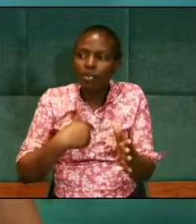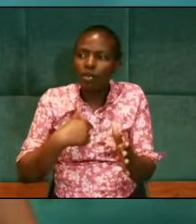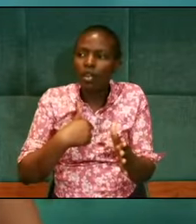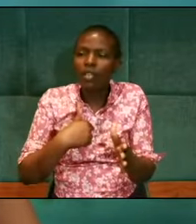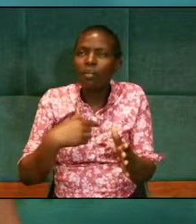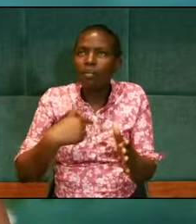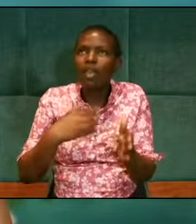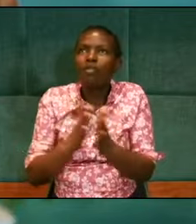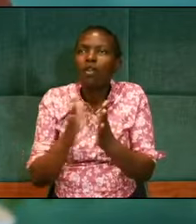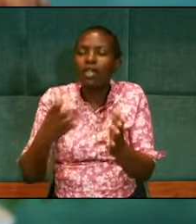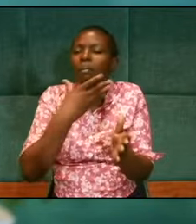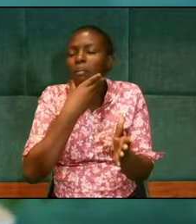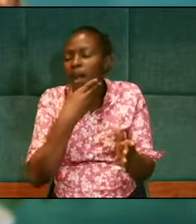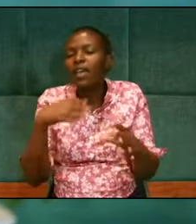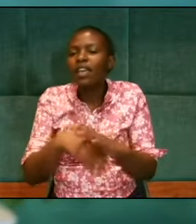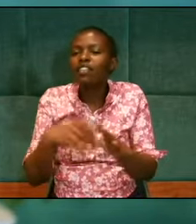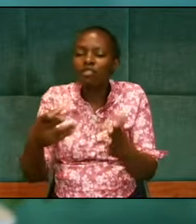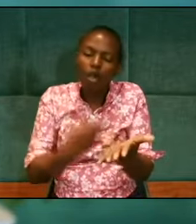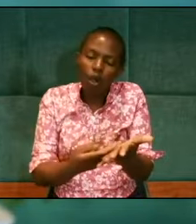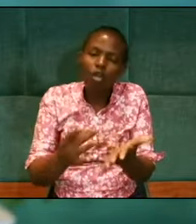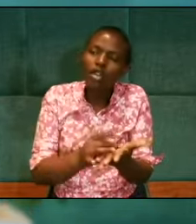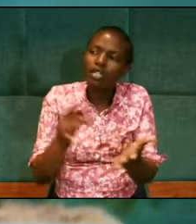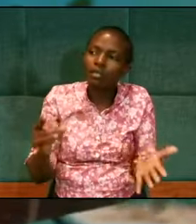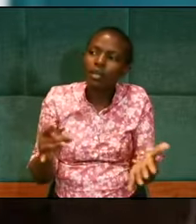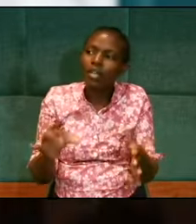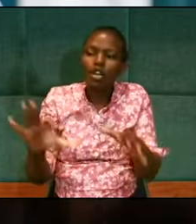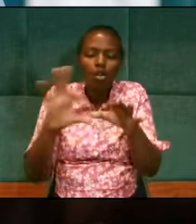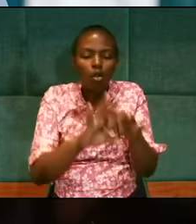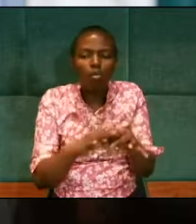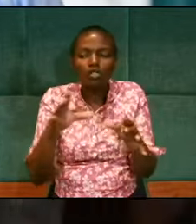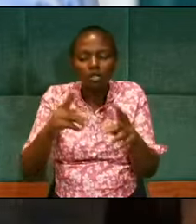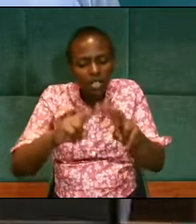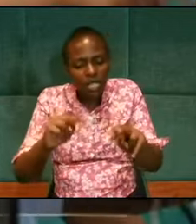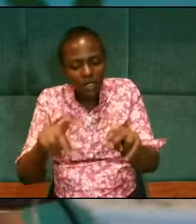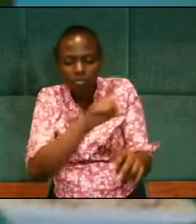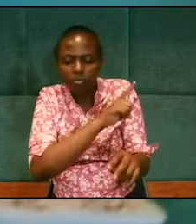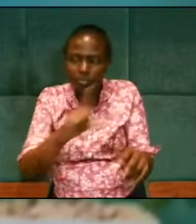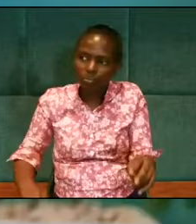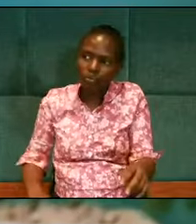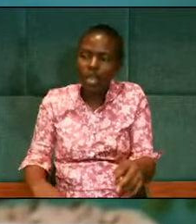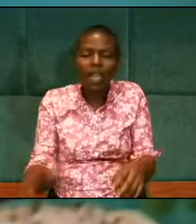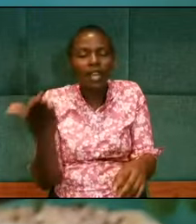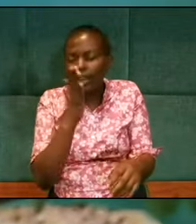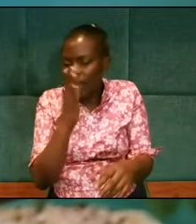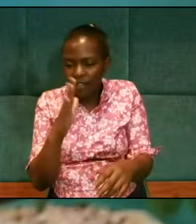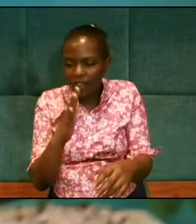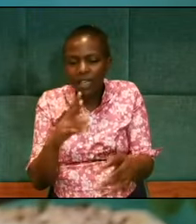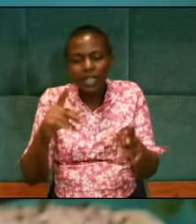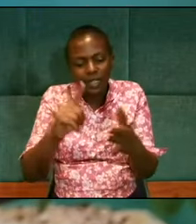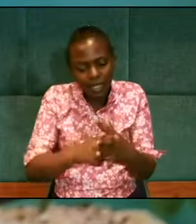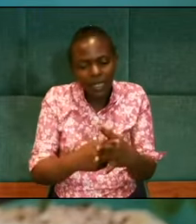according to your divine similitude. Commit the search to God. Don't start dating him and then you ask God, is he the one? Don't do